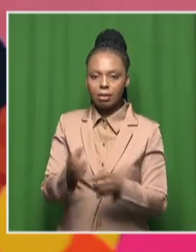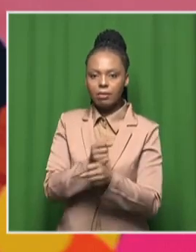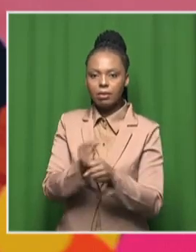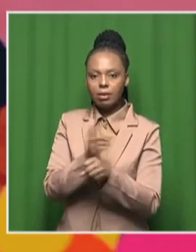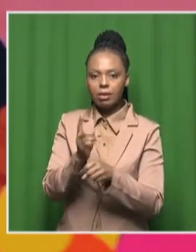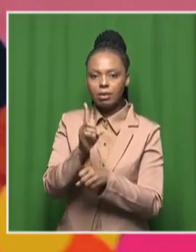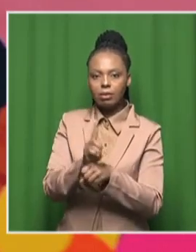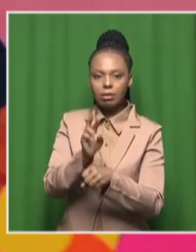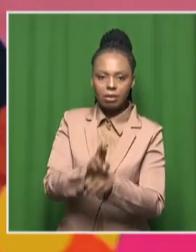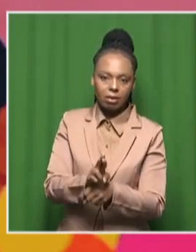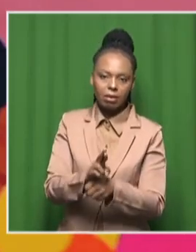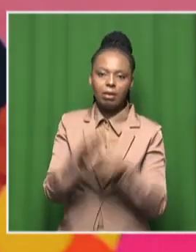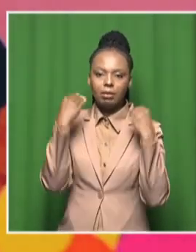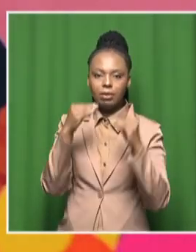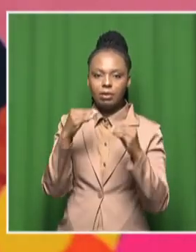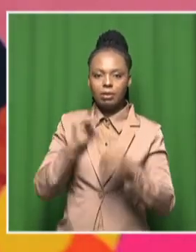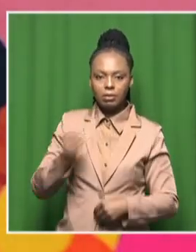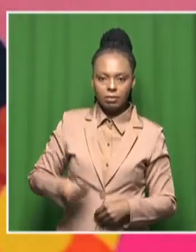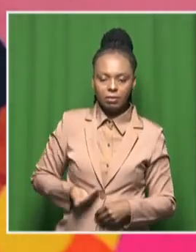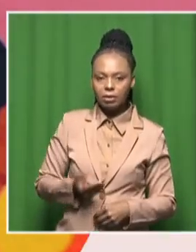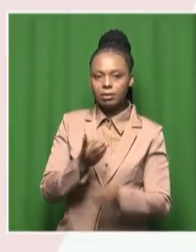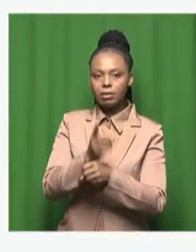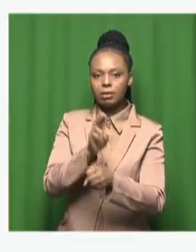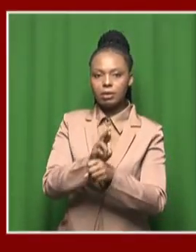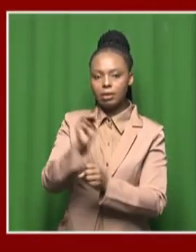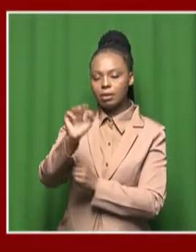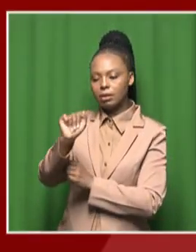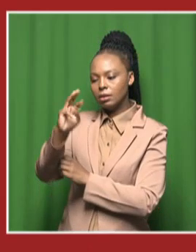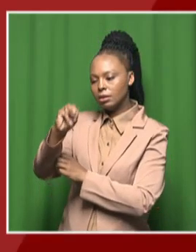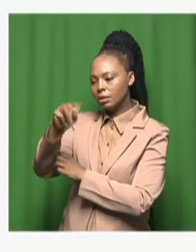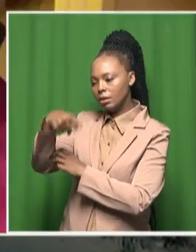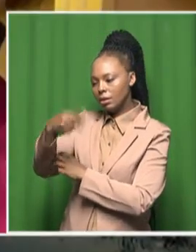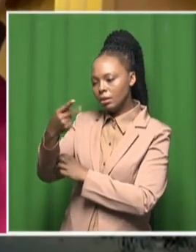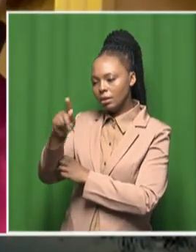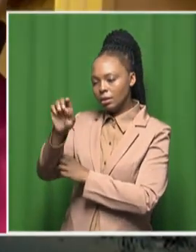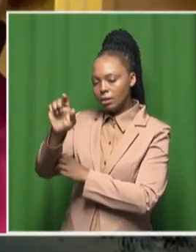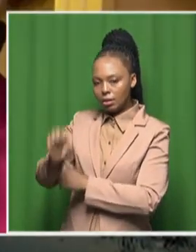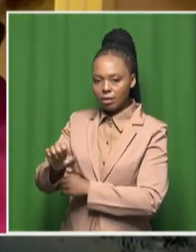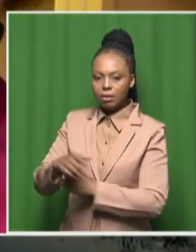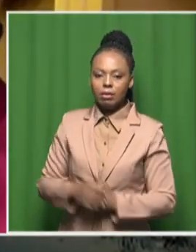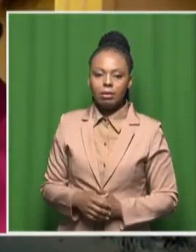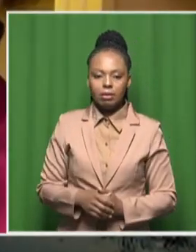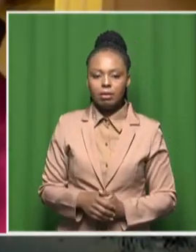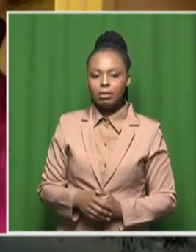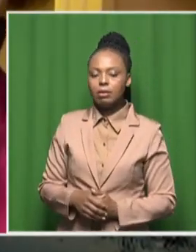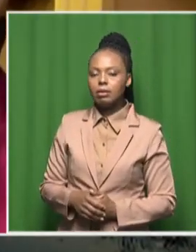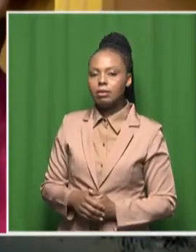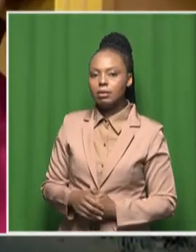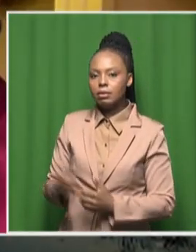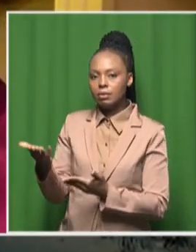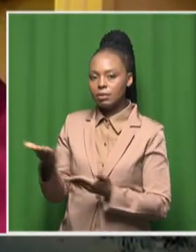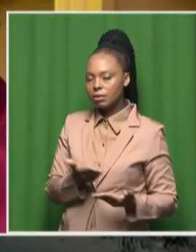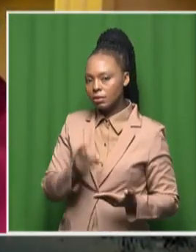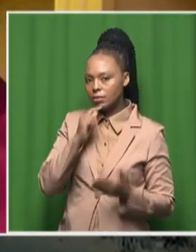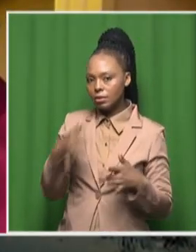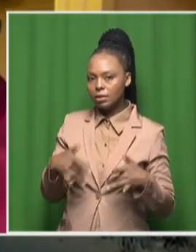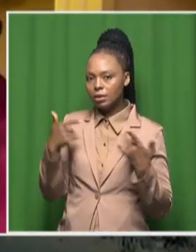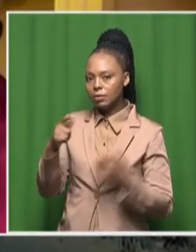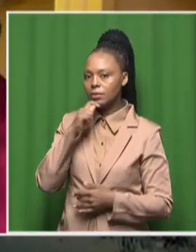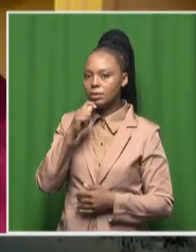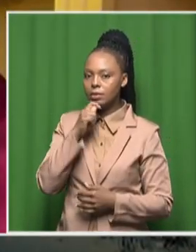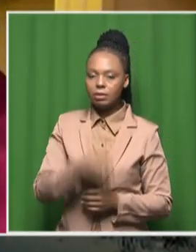activist, businesswoman, Dr Mamphela Ramphele. A very good morning to you, Dr Ramphele. Thank you so much for joining us and welcome to Morning Live.